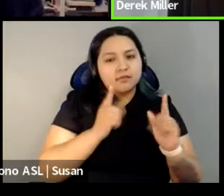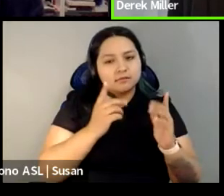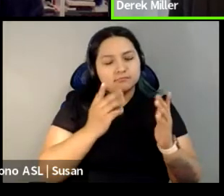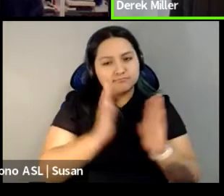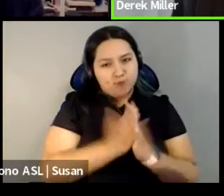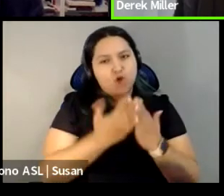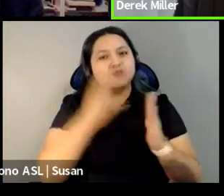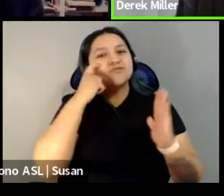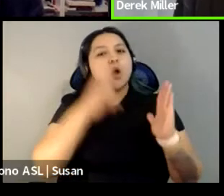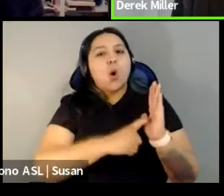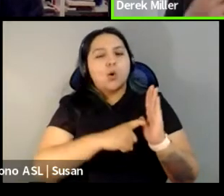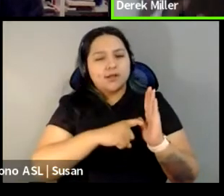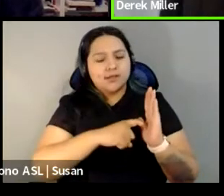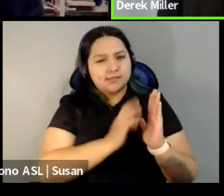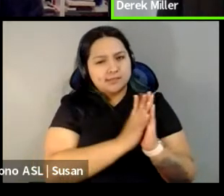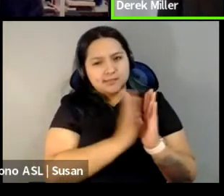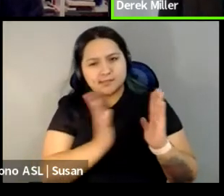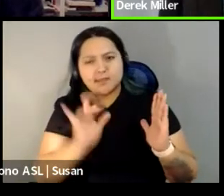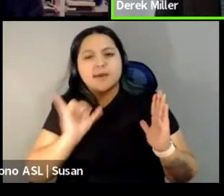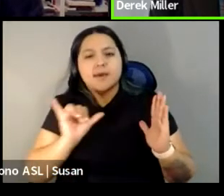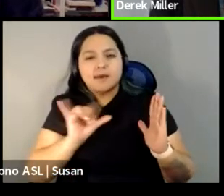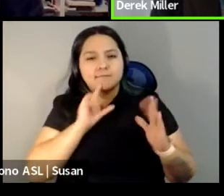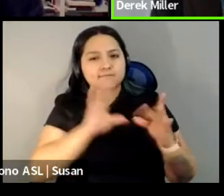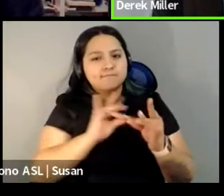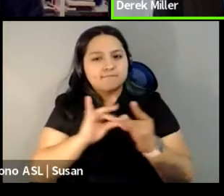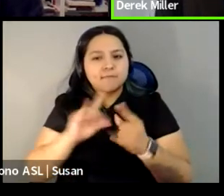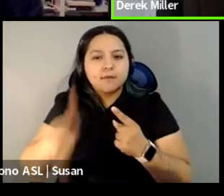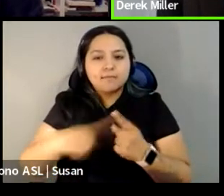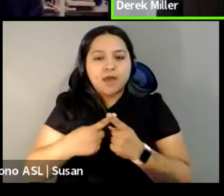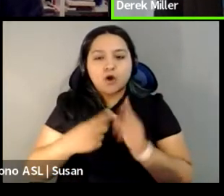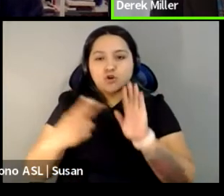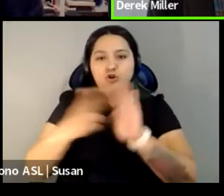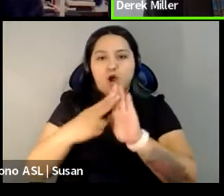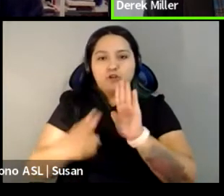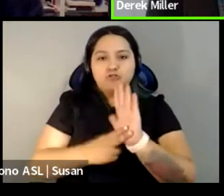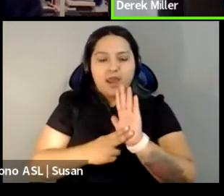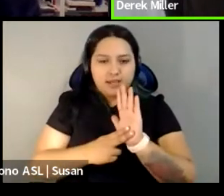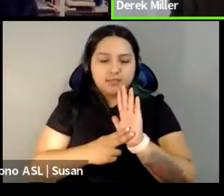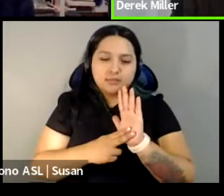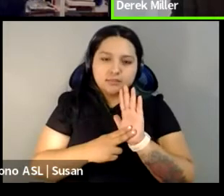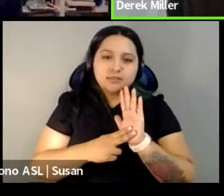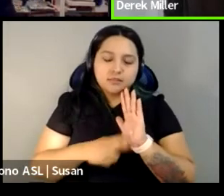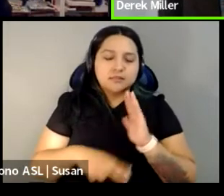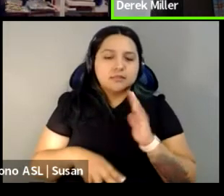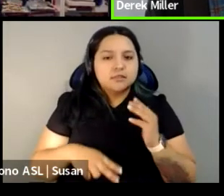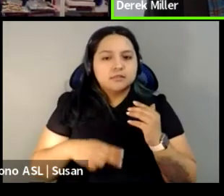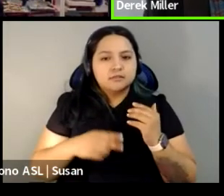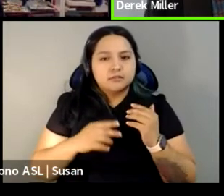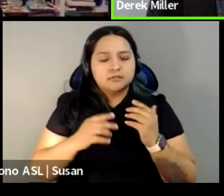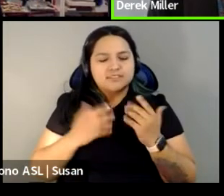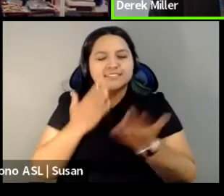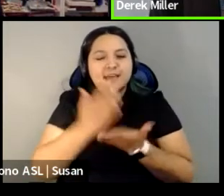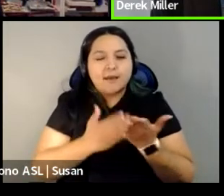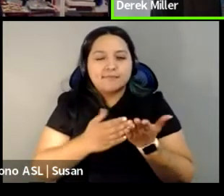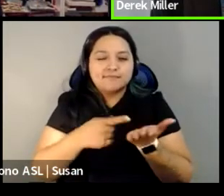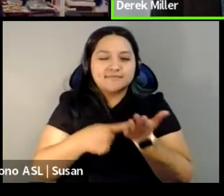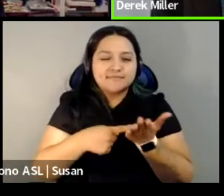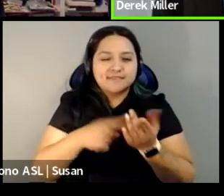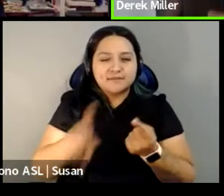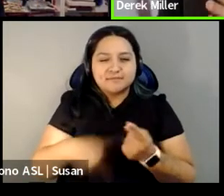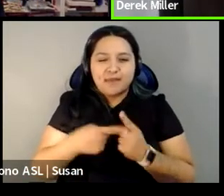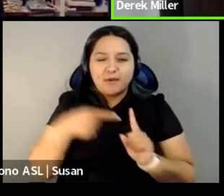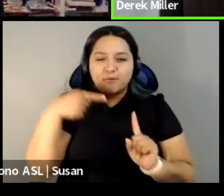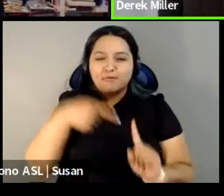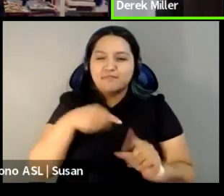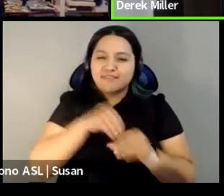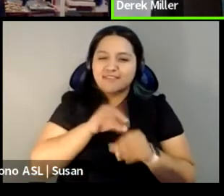about contracts. If this book were even more Latourian than it sets out to be, and there's some discussion of Latour in some of the footnotes,